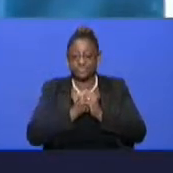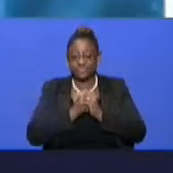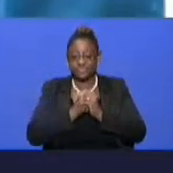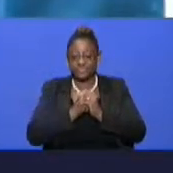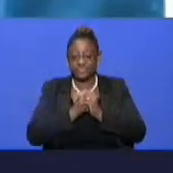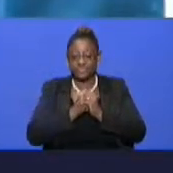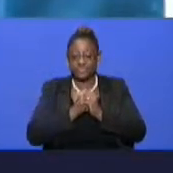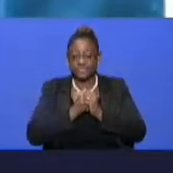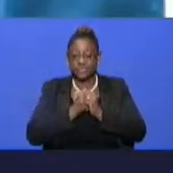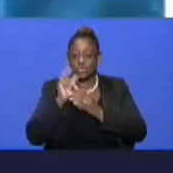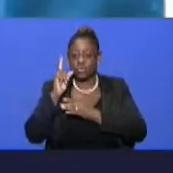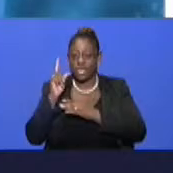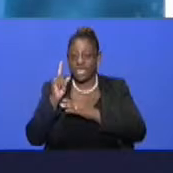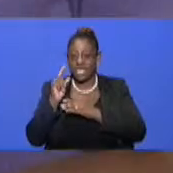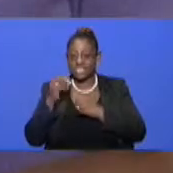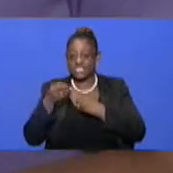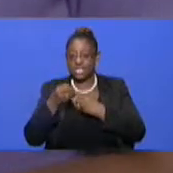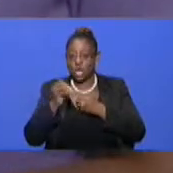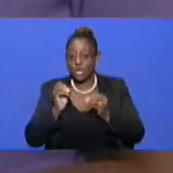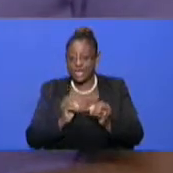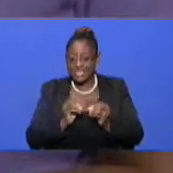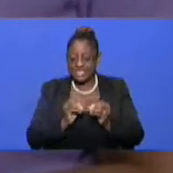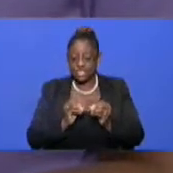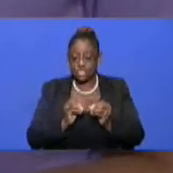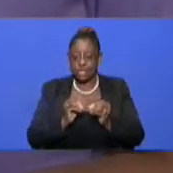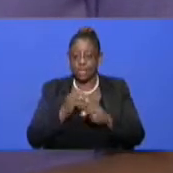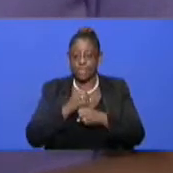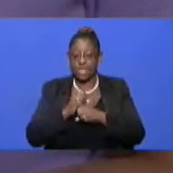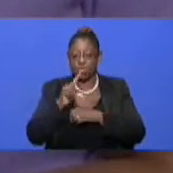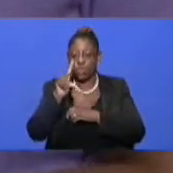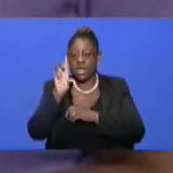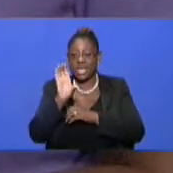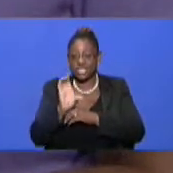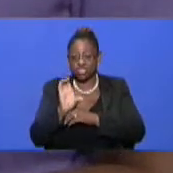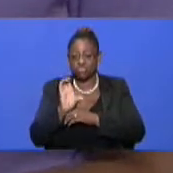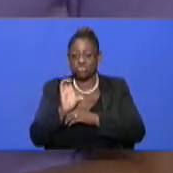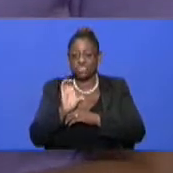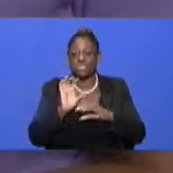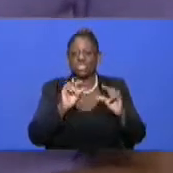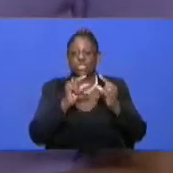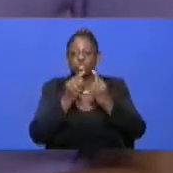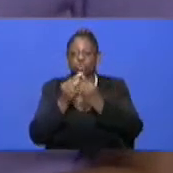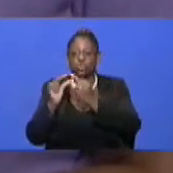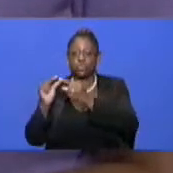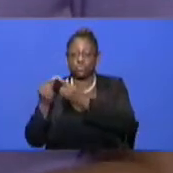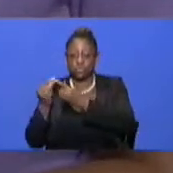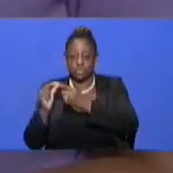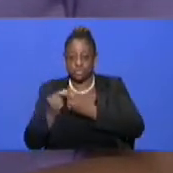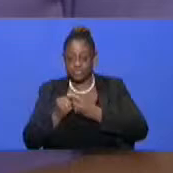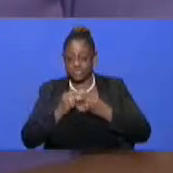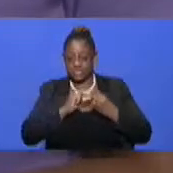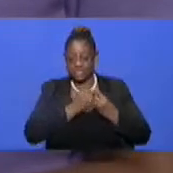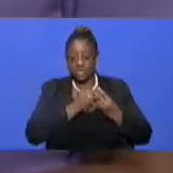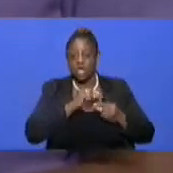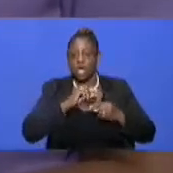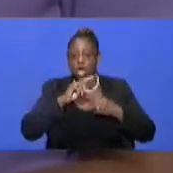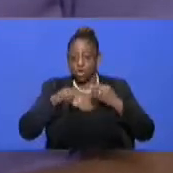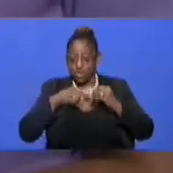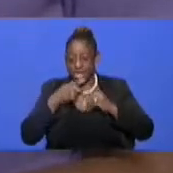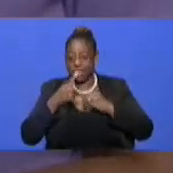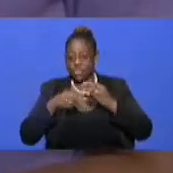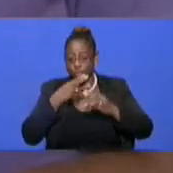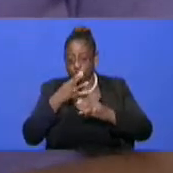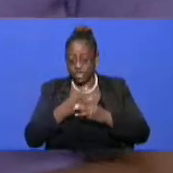International is an organization made up of over 100 chapters of Alzheimer's associations around the